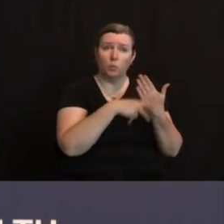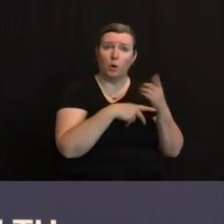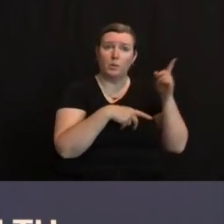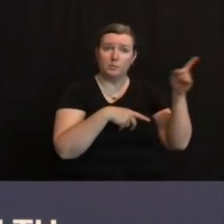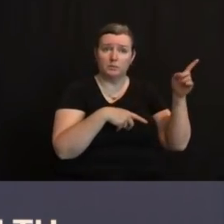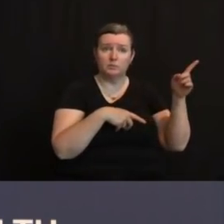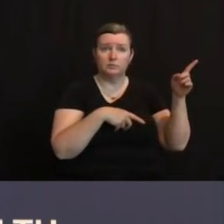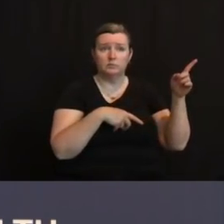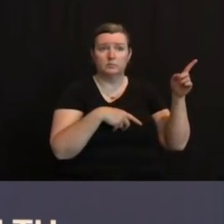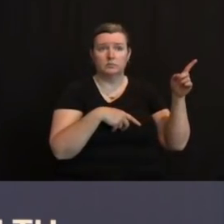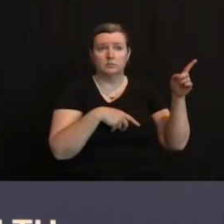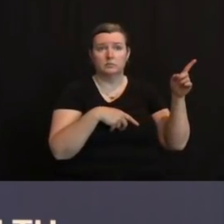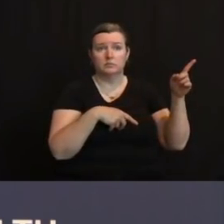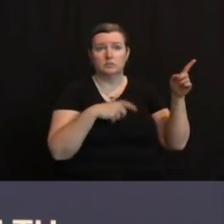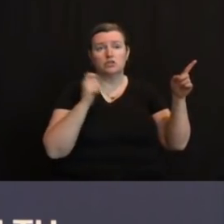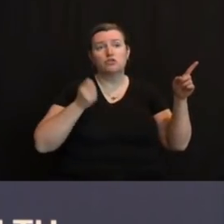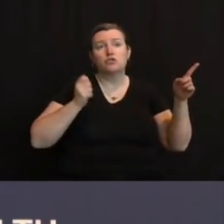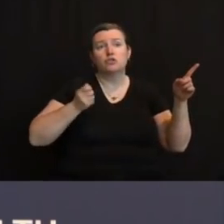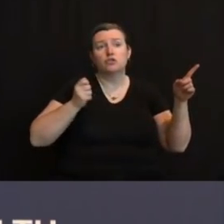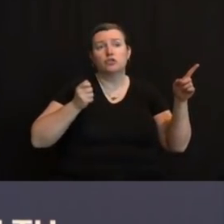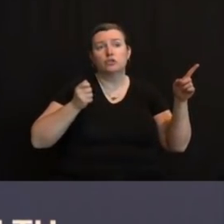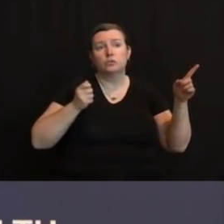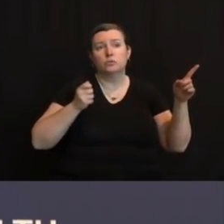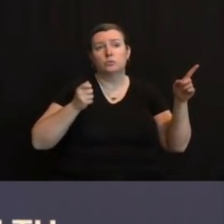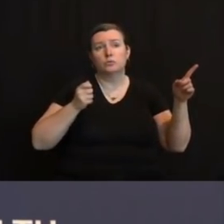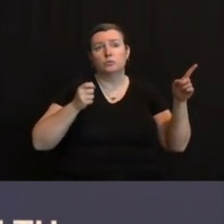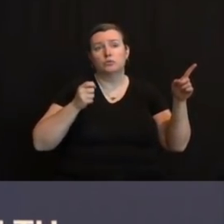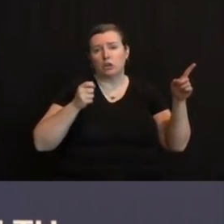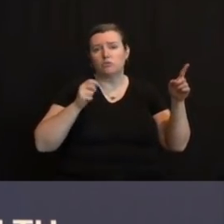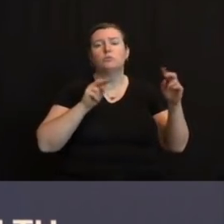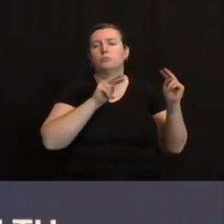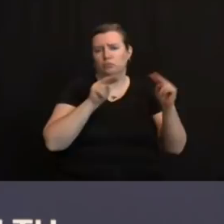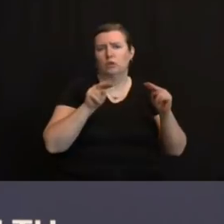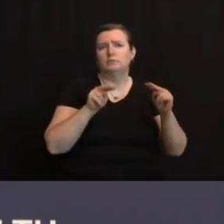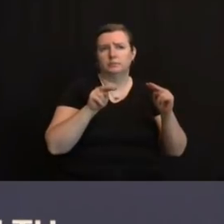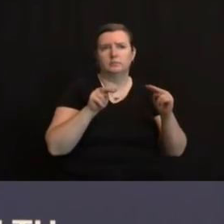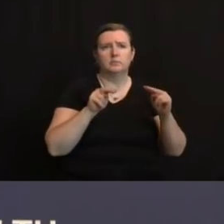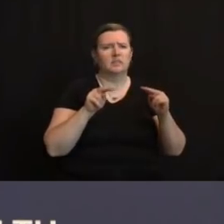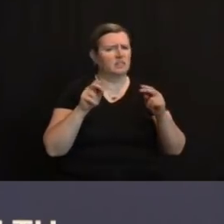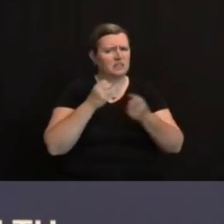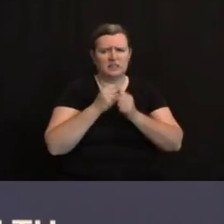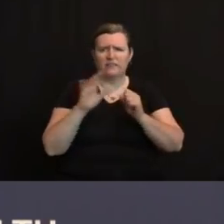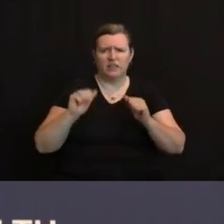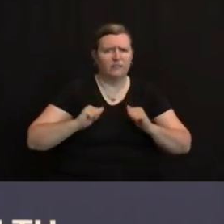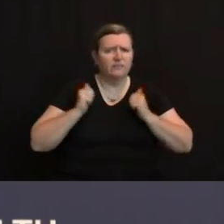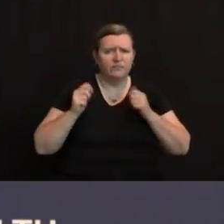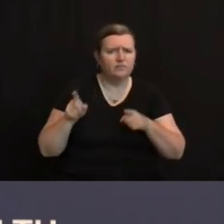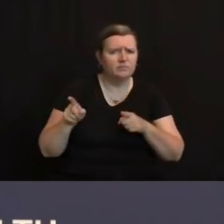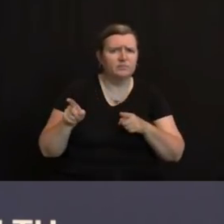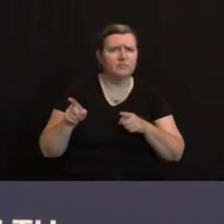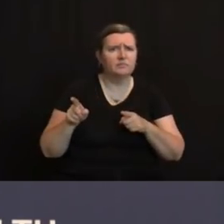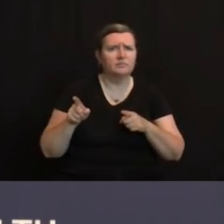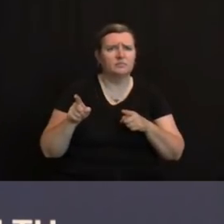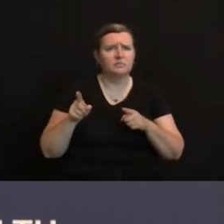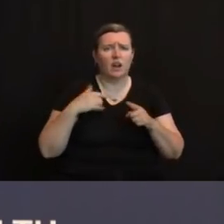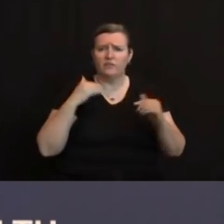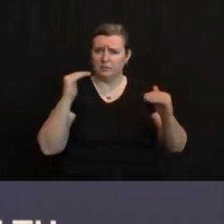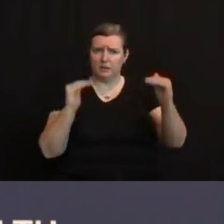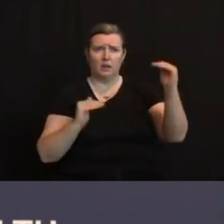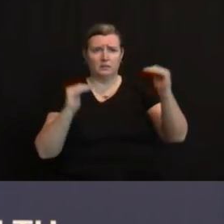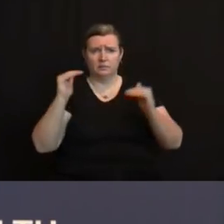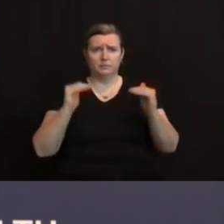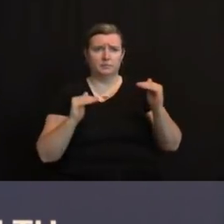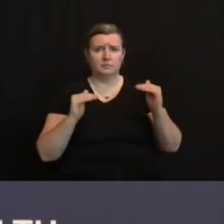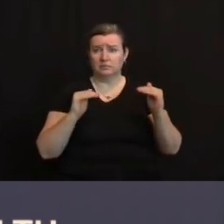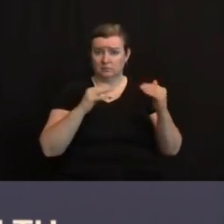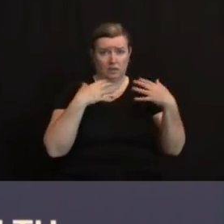independent to save as many lives as possible in a manner that, as I said a few minutes ago, that balances both public health and